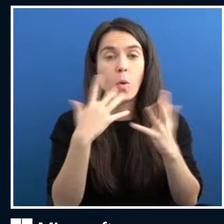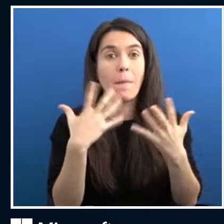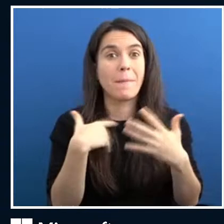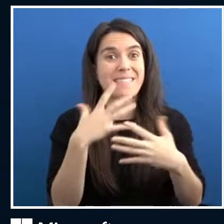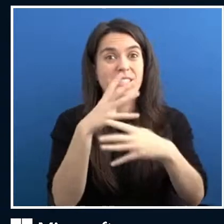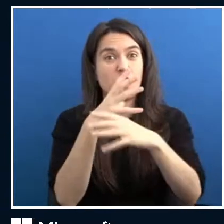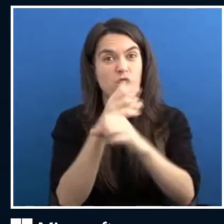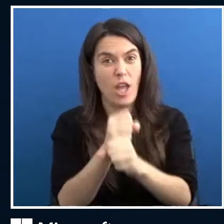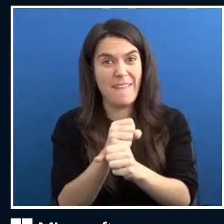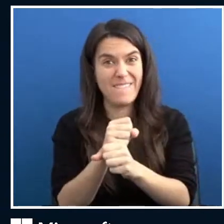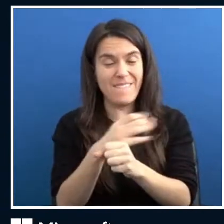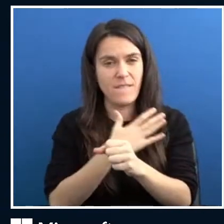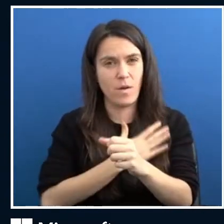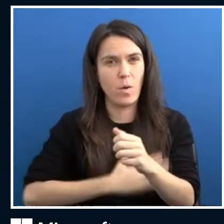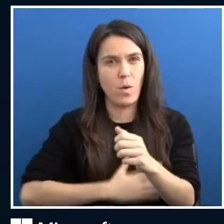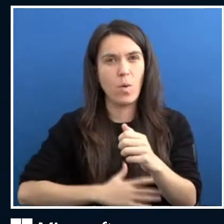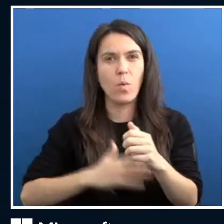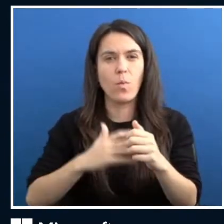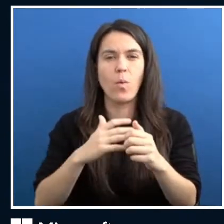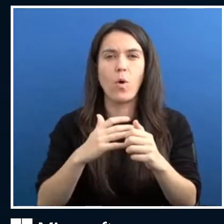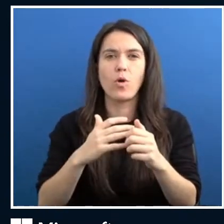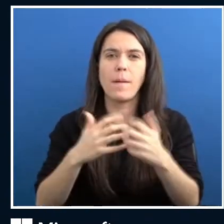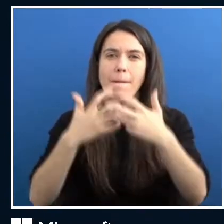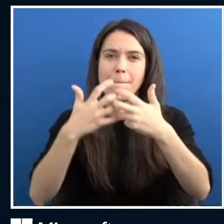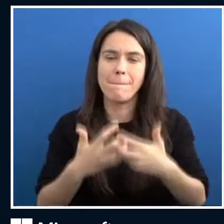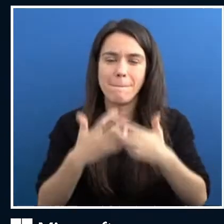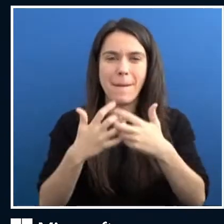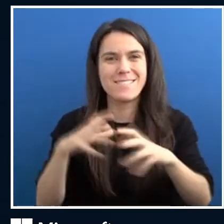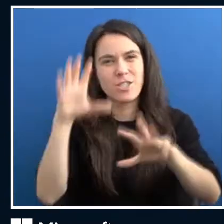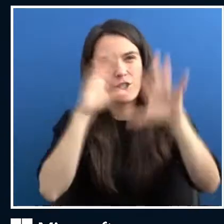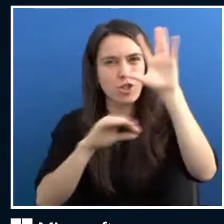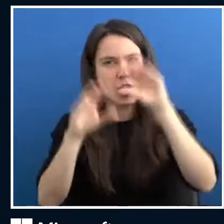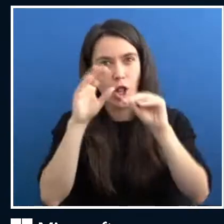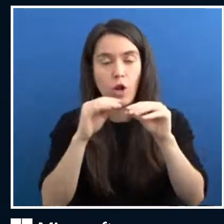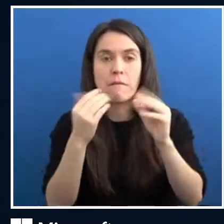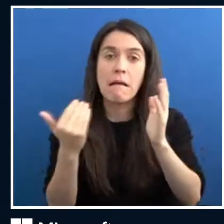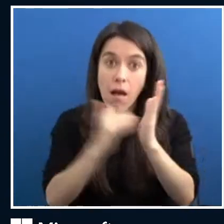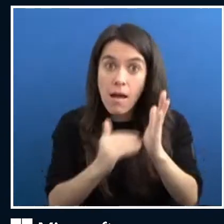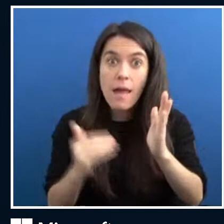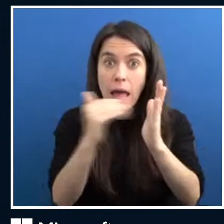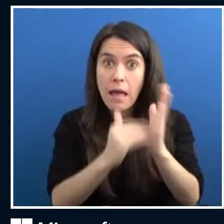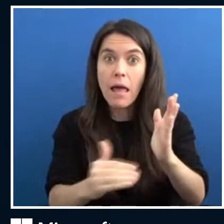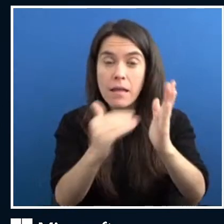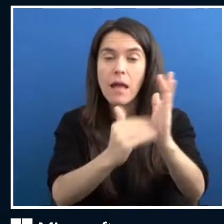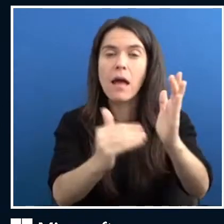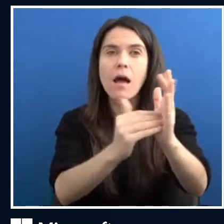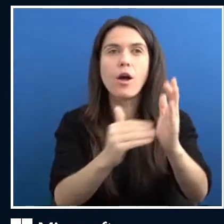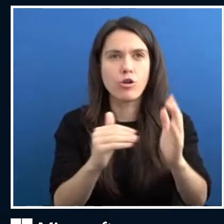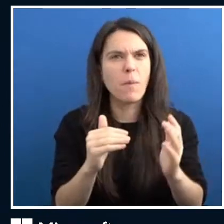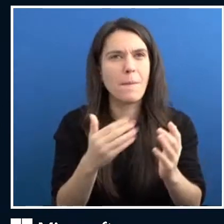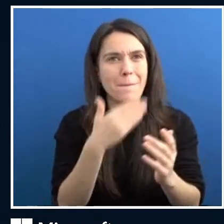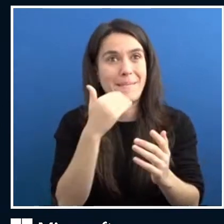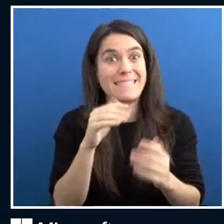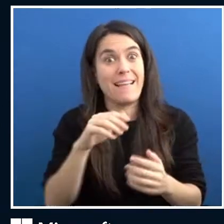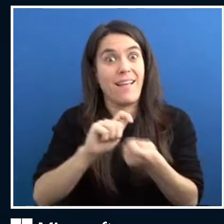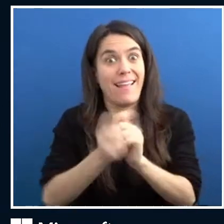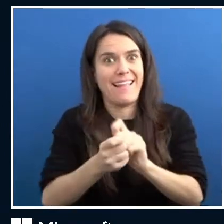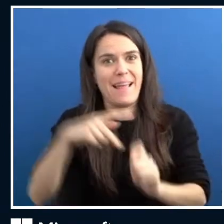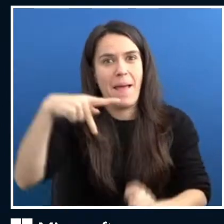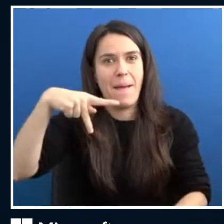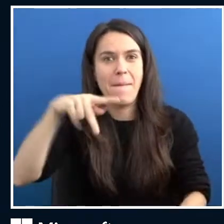data or your machine learning model without training it over and over again, you dump the PICKLE. And then if you